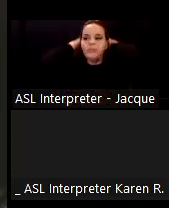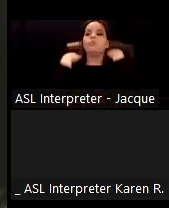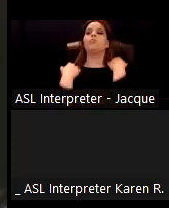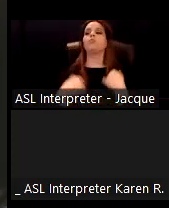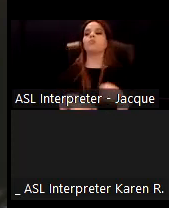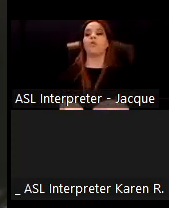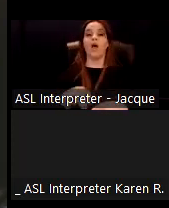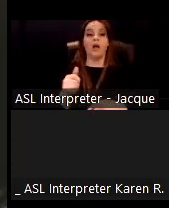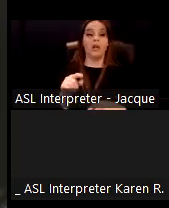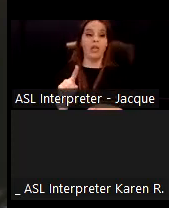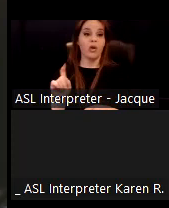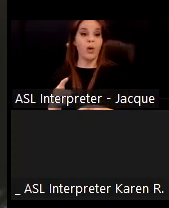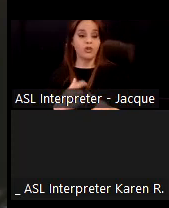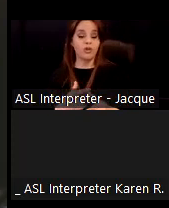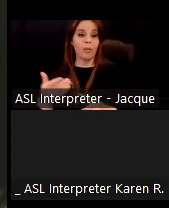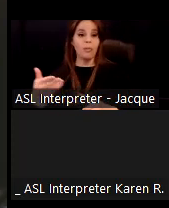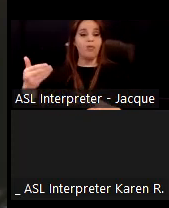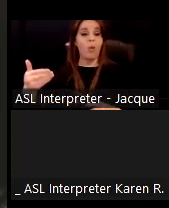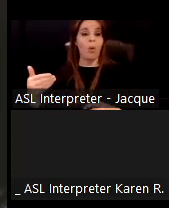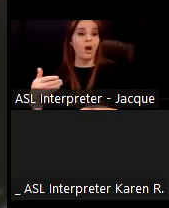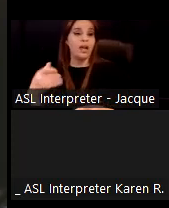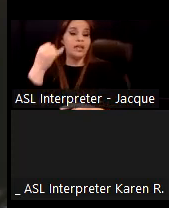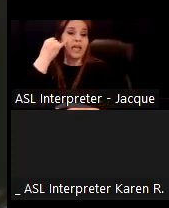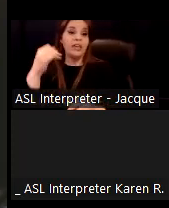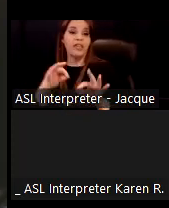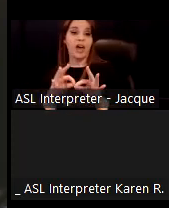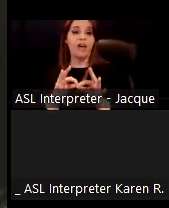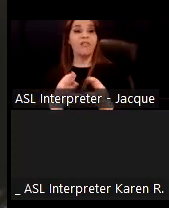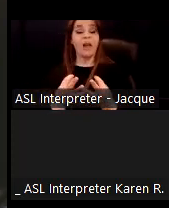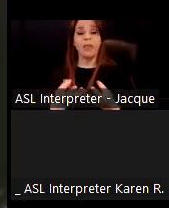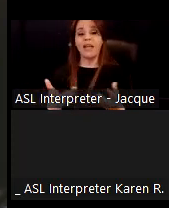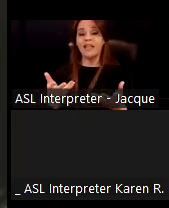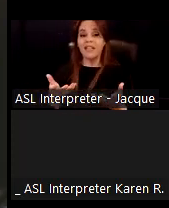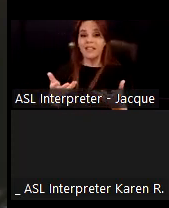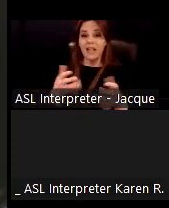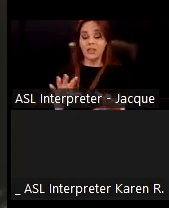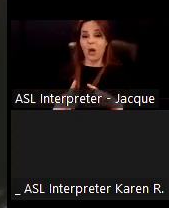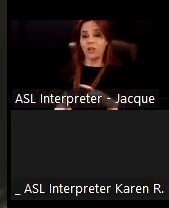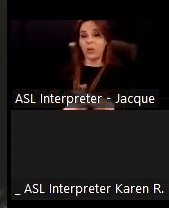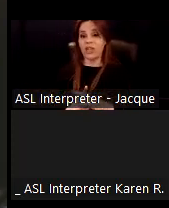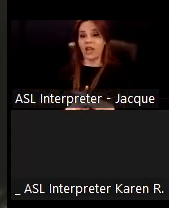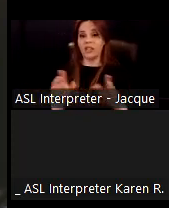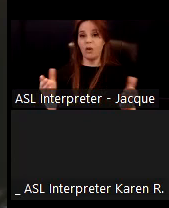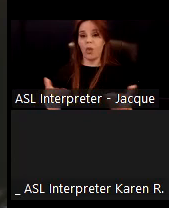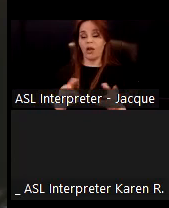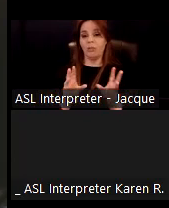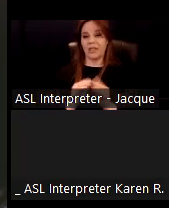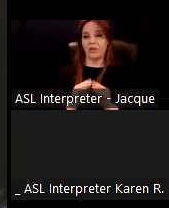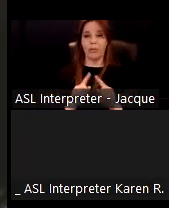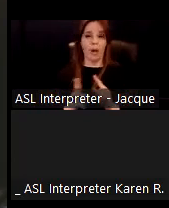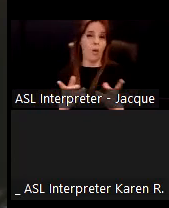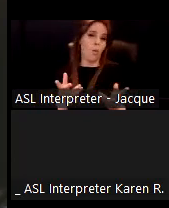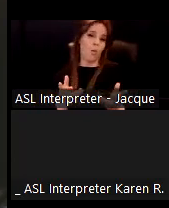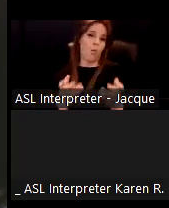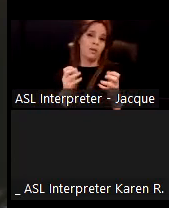Another question from earlier is, if a family doesn't want to attend a welcome session, but wants